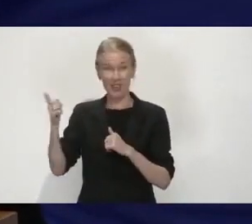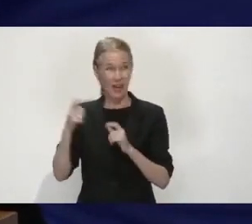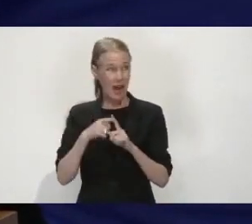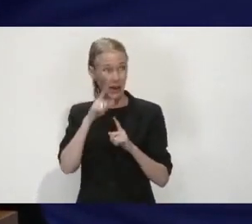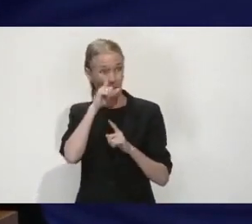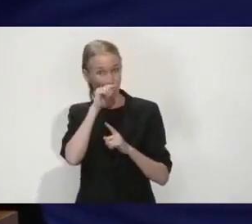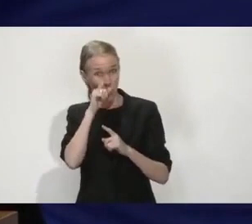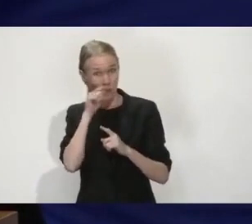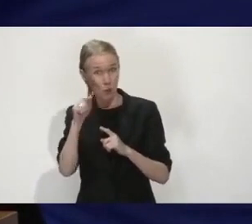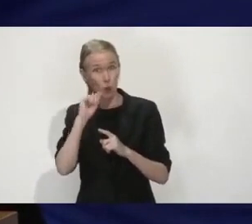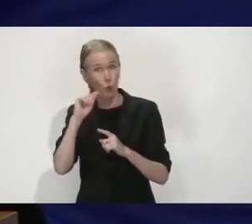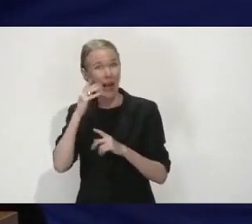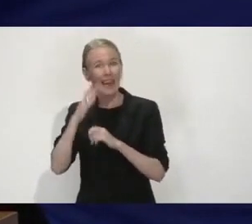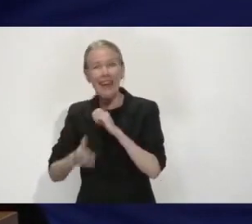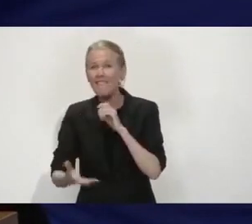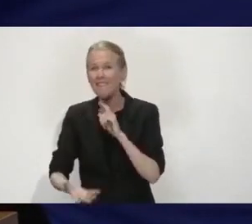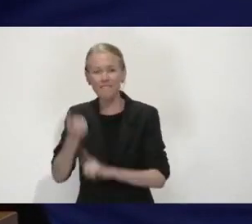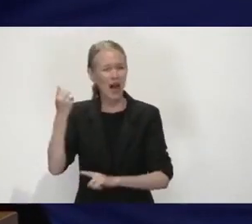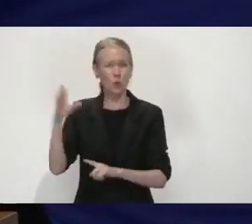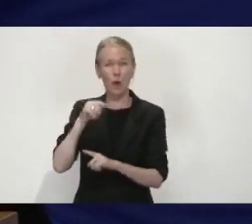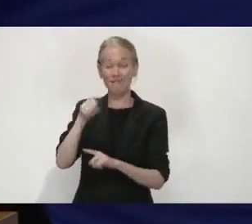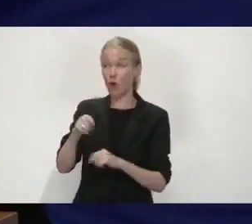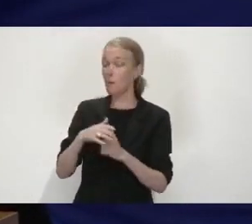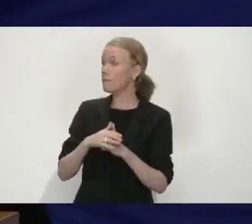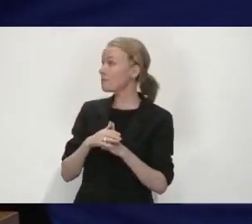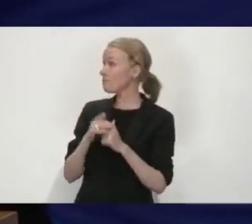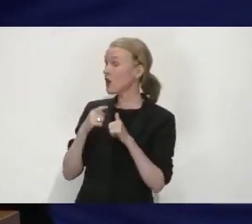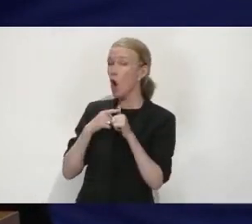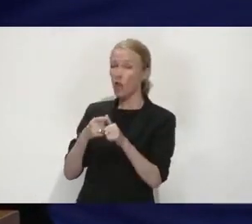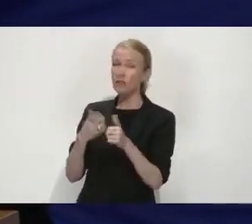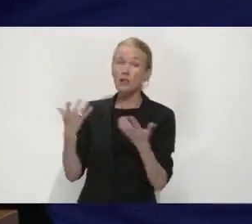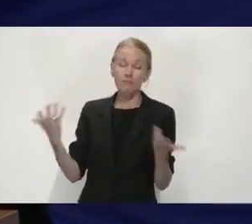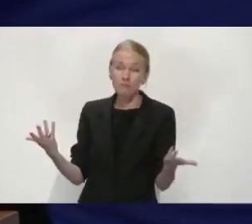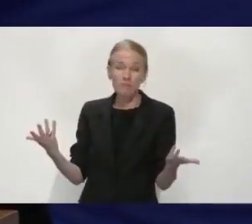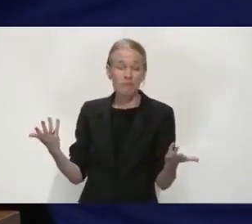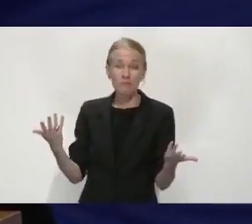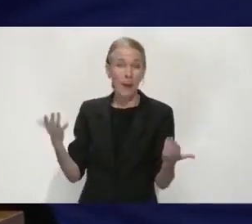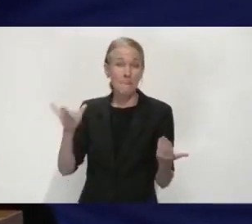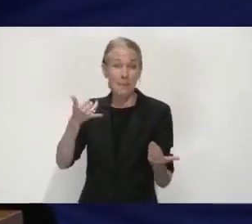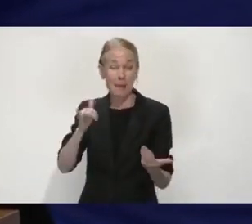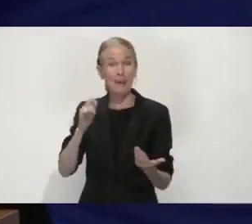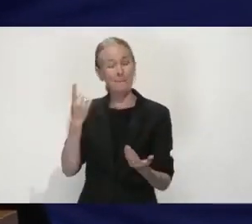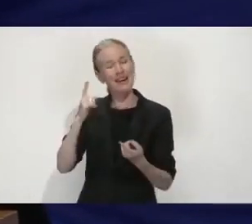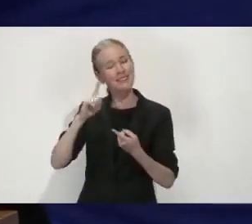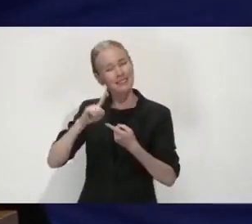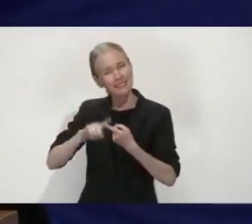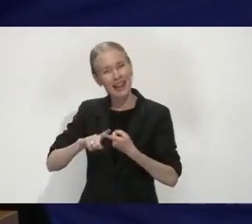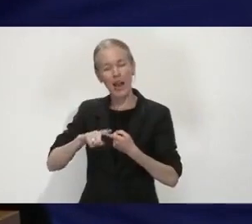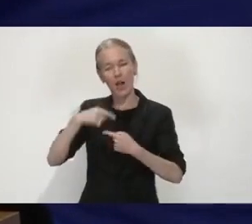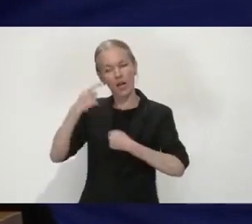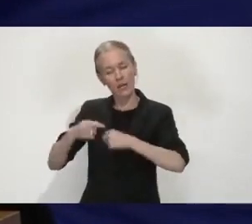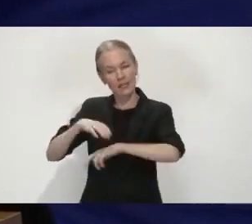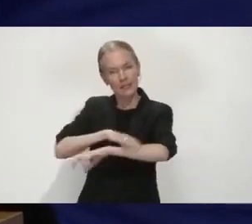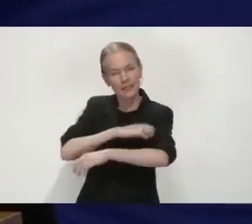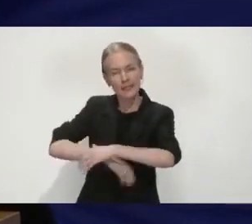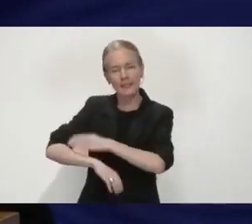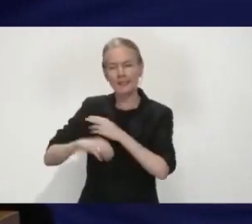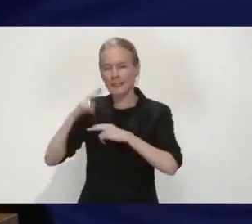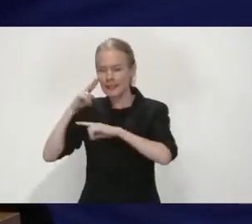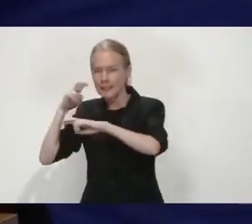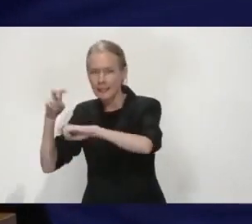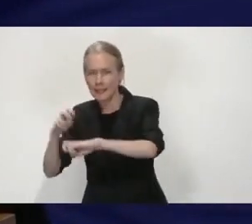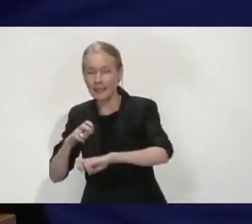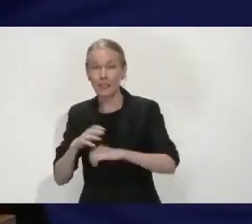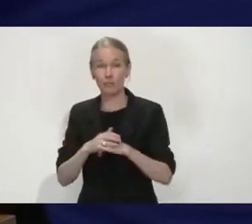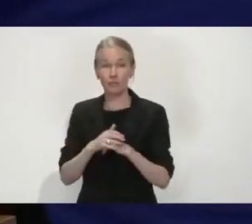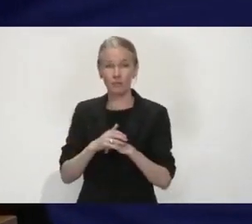but it doesn't stop us continuing to use all of the tools in our toolbox to both stamp it out and